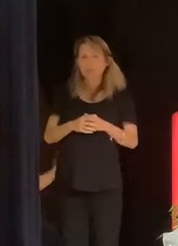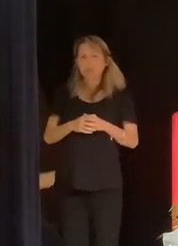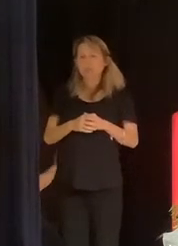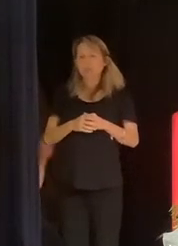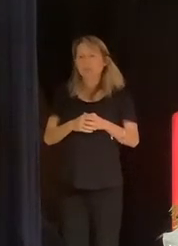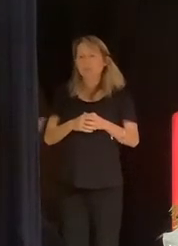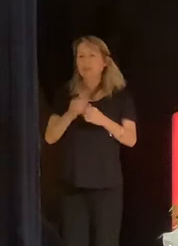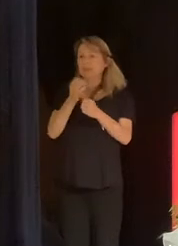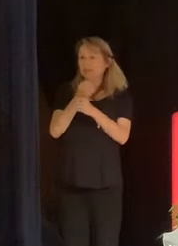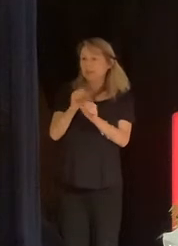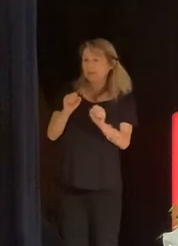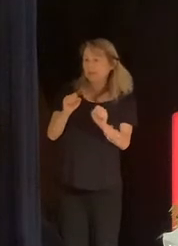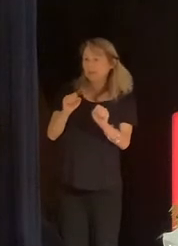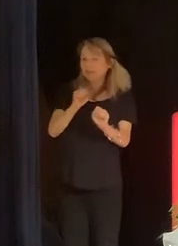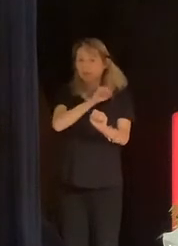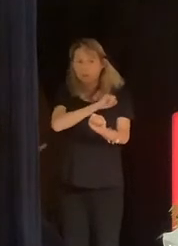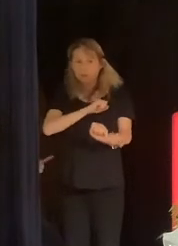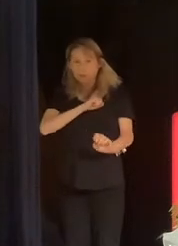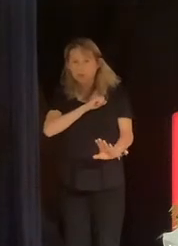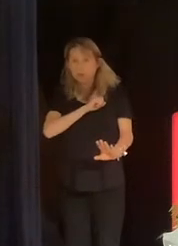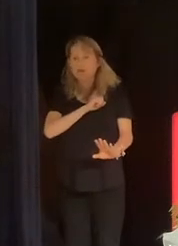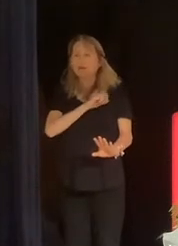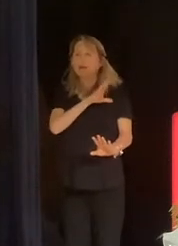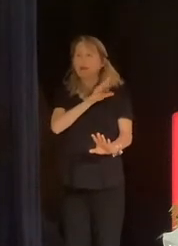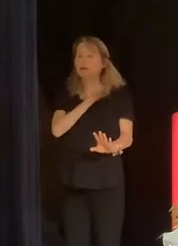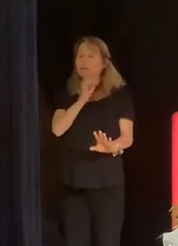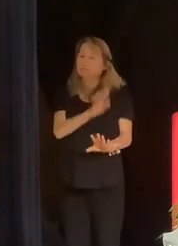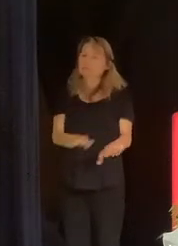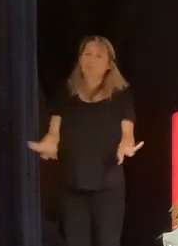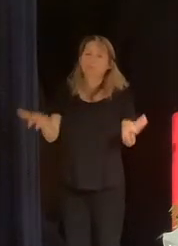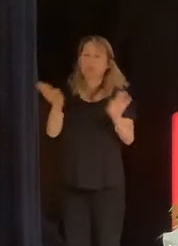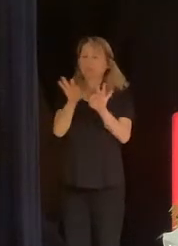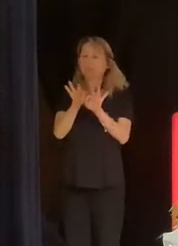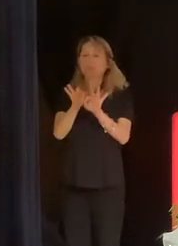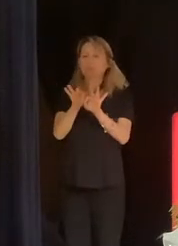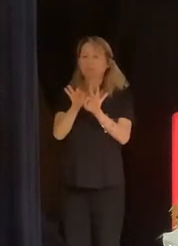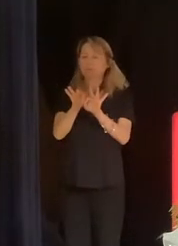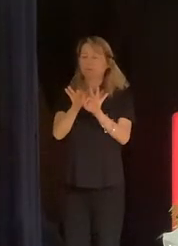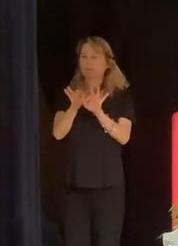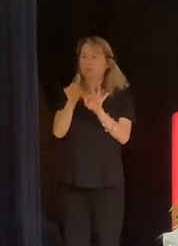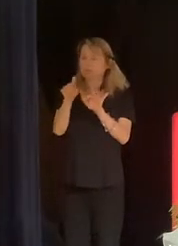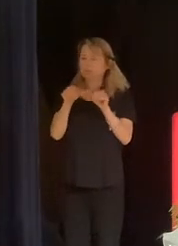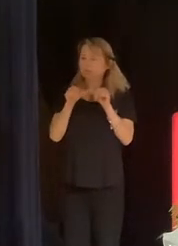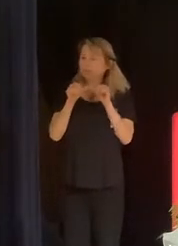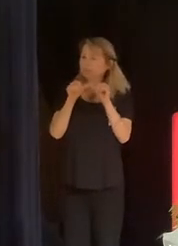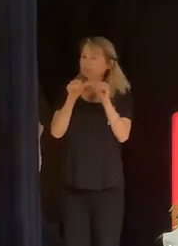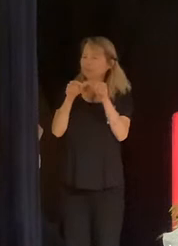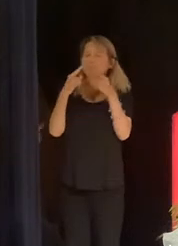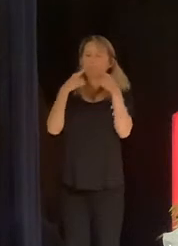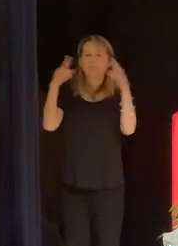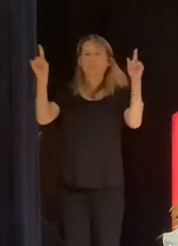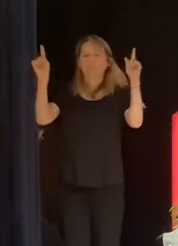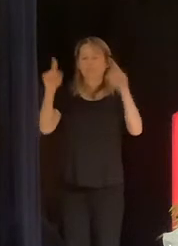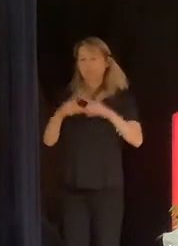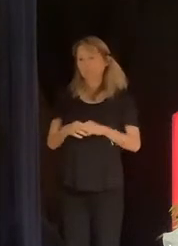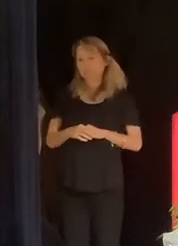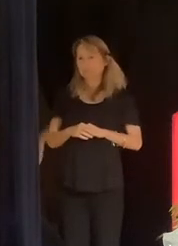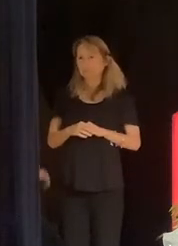Safety and security, and most importantly, that you continue to achieve great things.